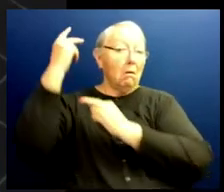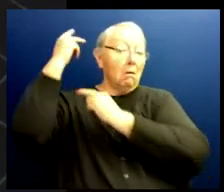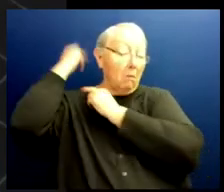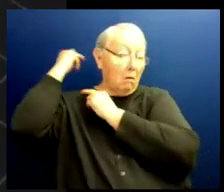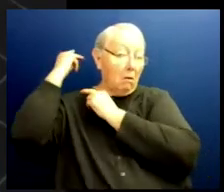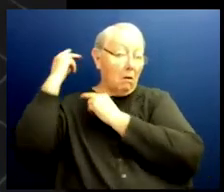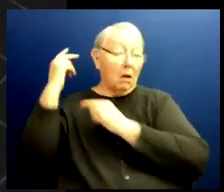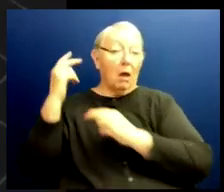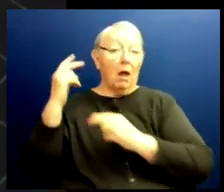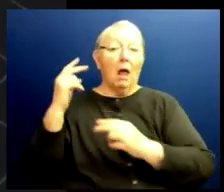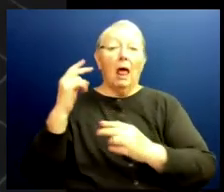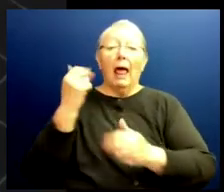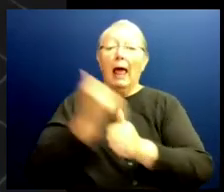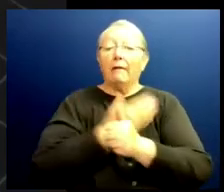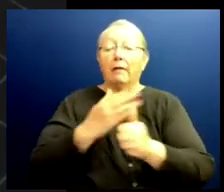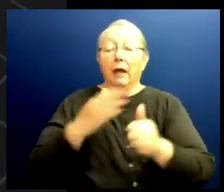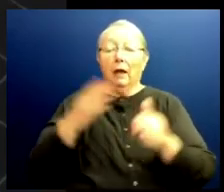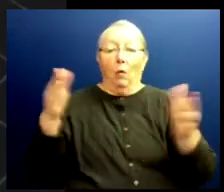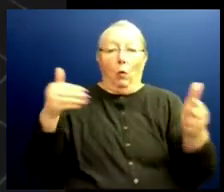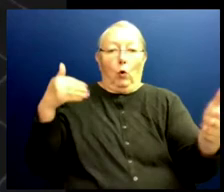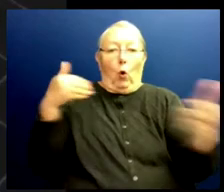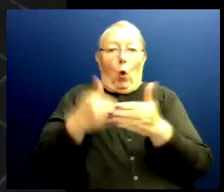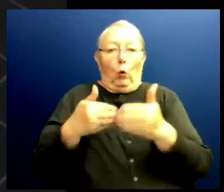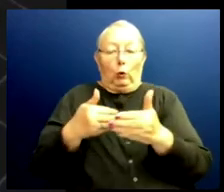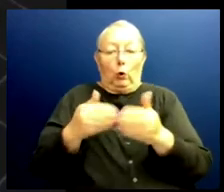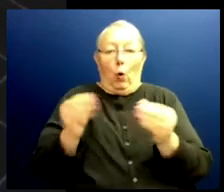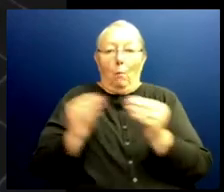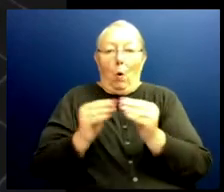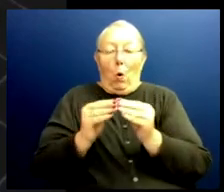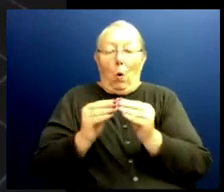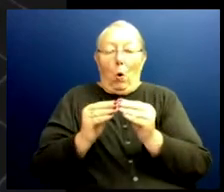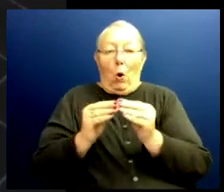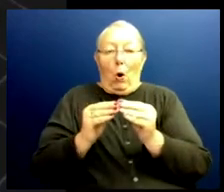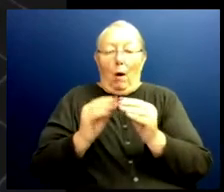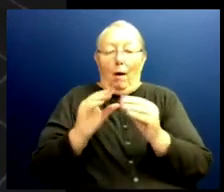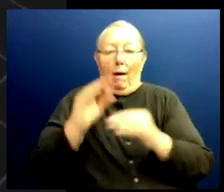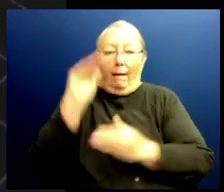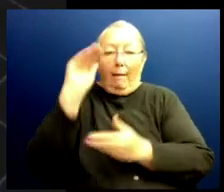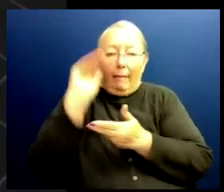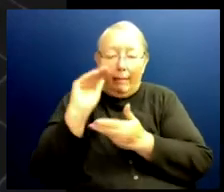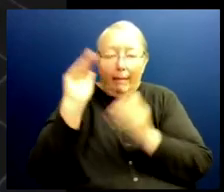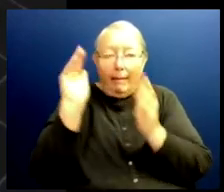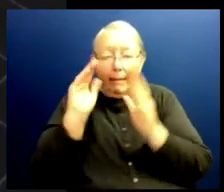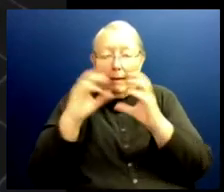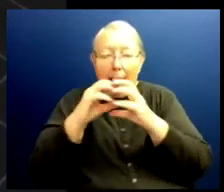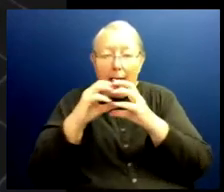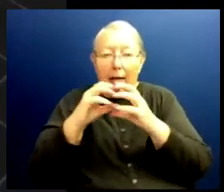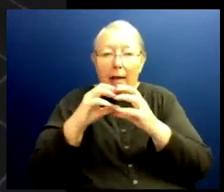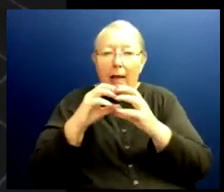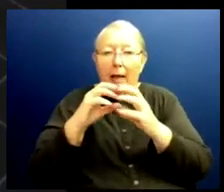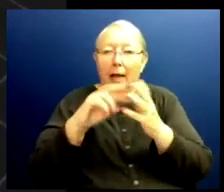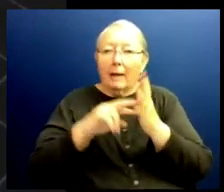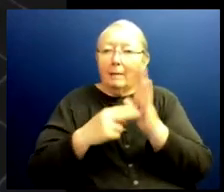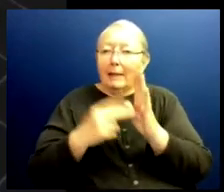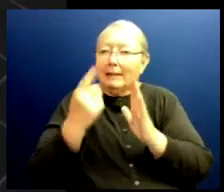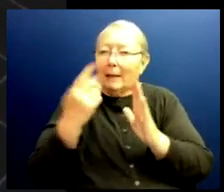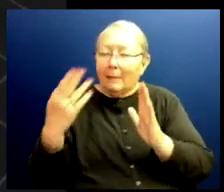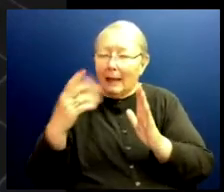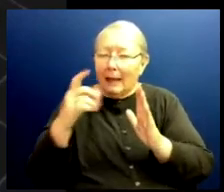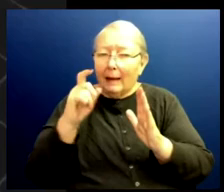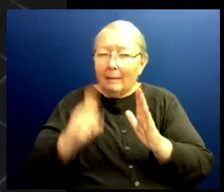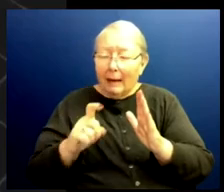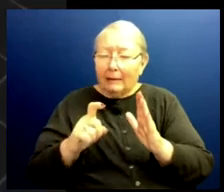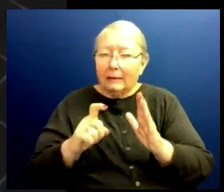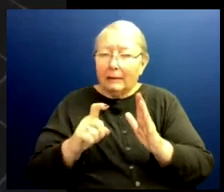past. And that implies that there must have been a beginning. Everything like fireworks, when they explode,